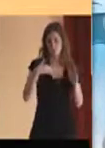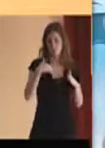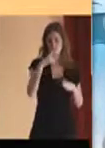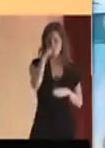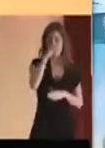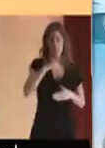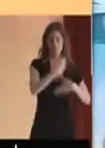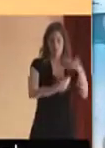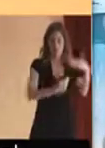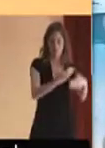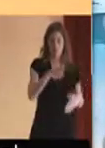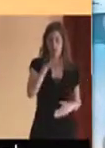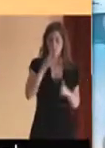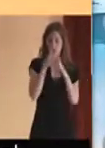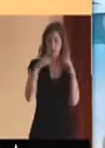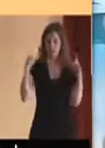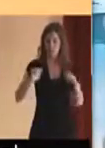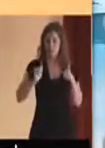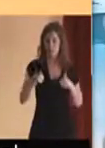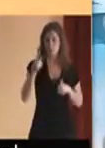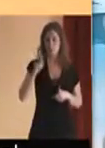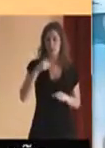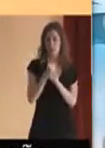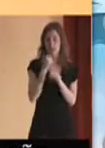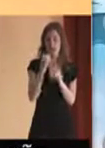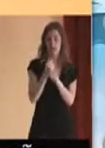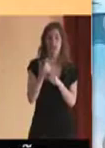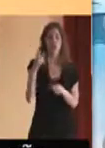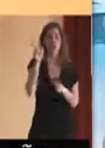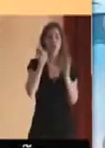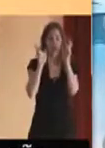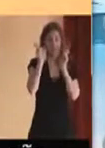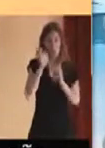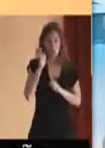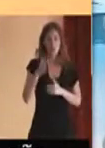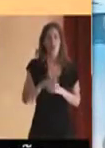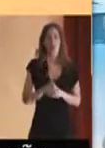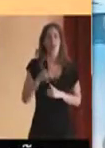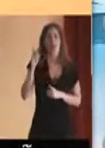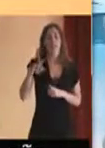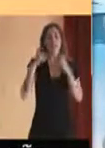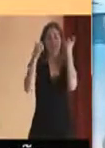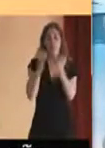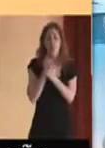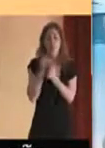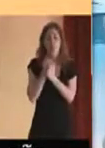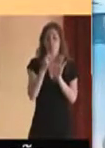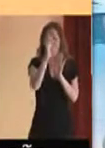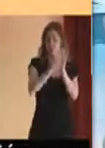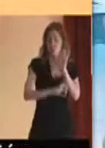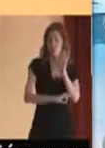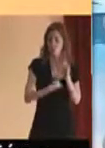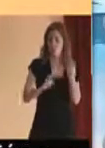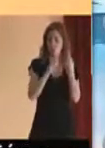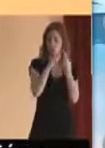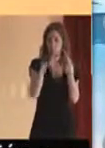the image processor. This year we are starting to work on certification. We're trying to